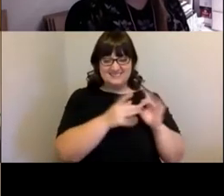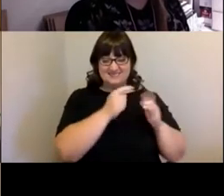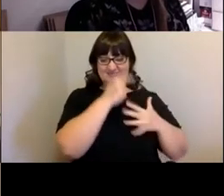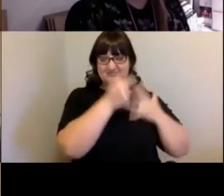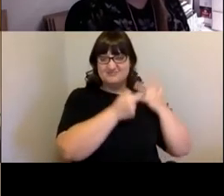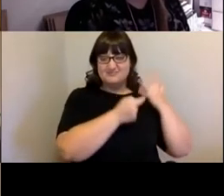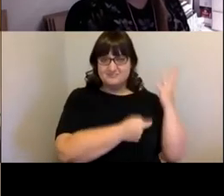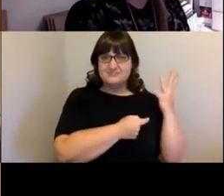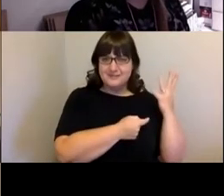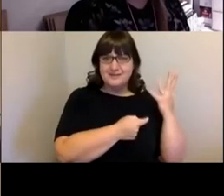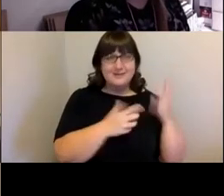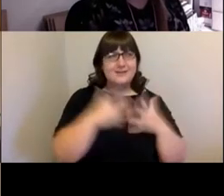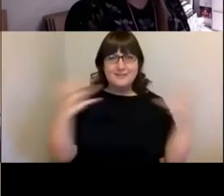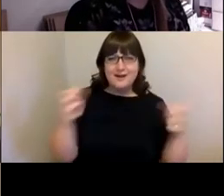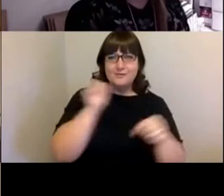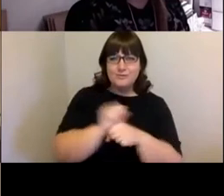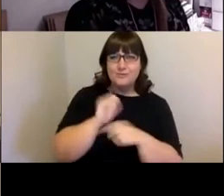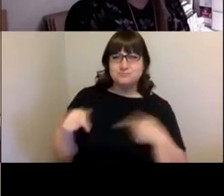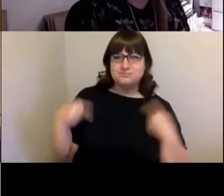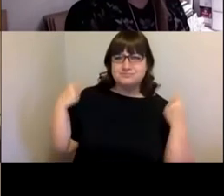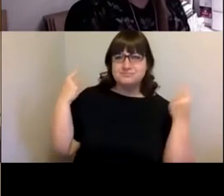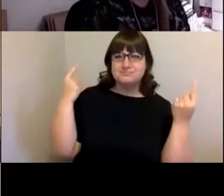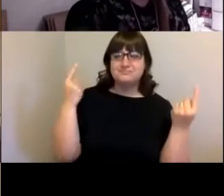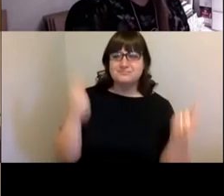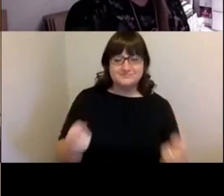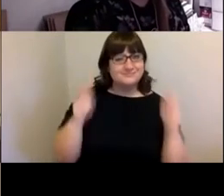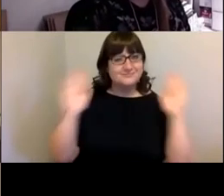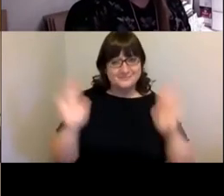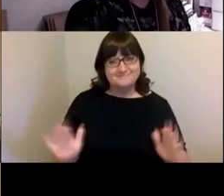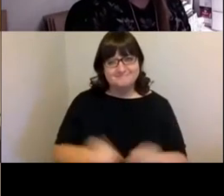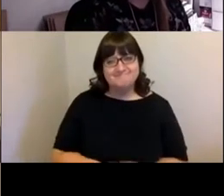done a lot and are doing a lot, and it's fantastic.